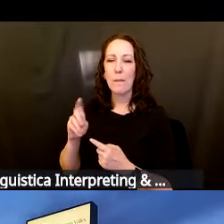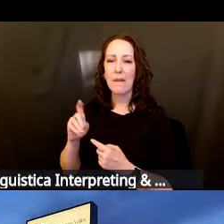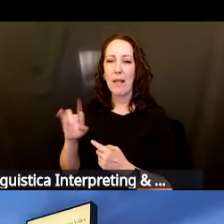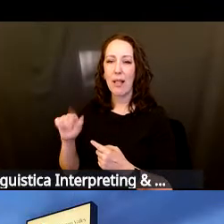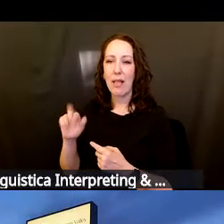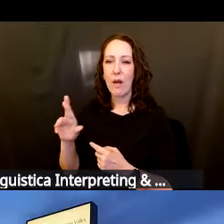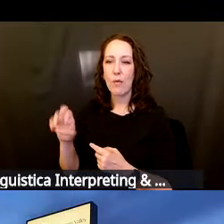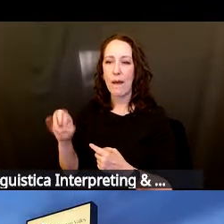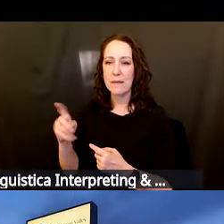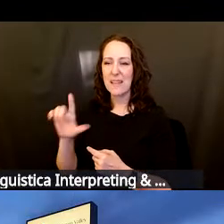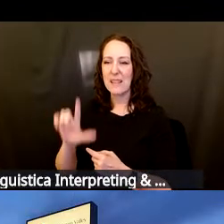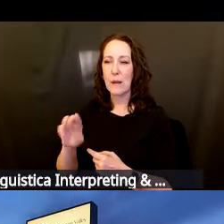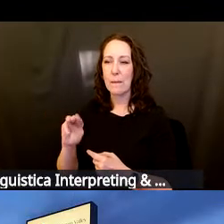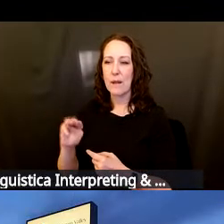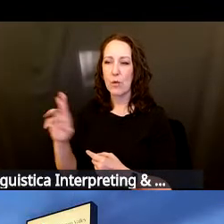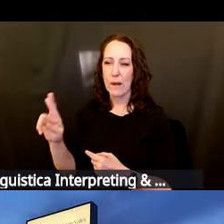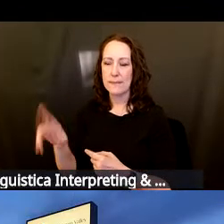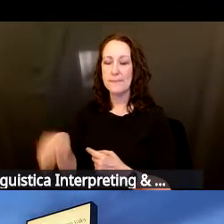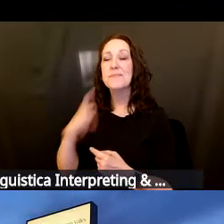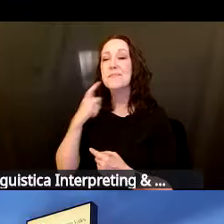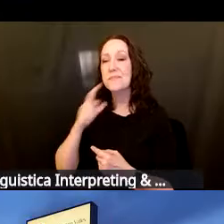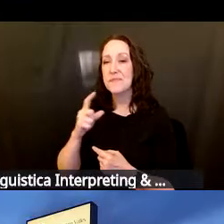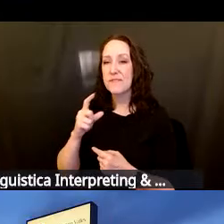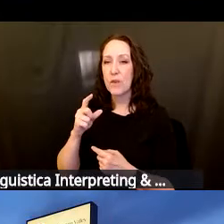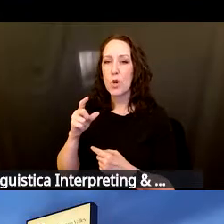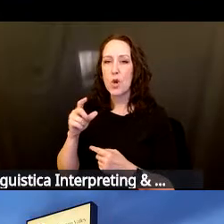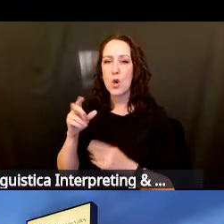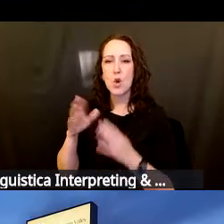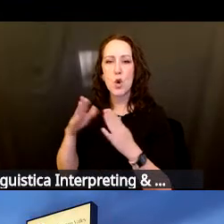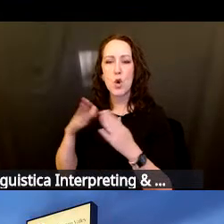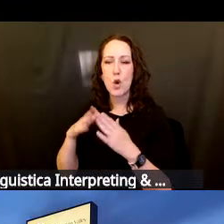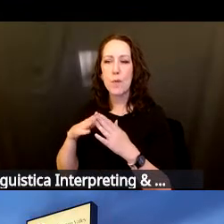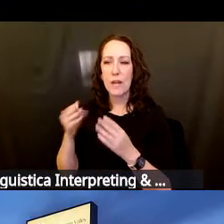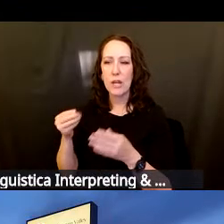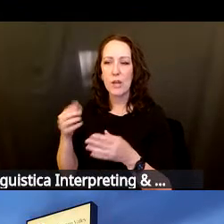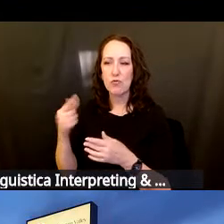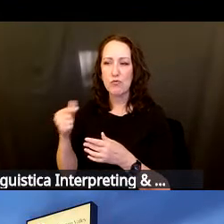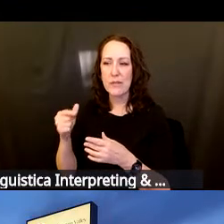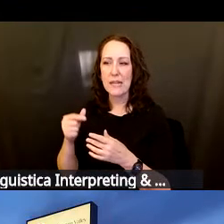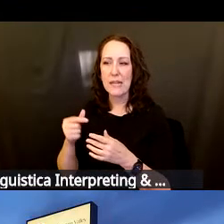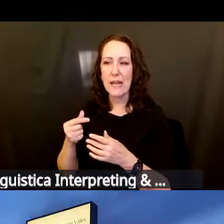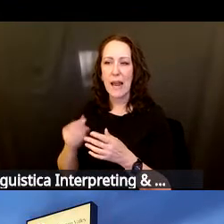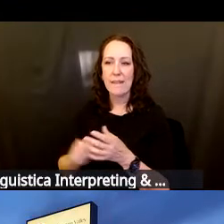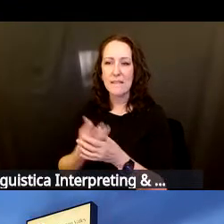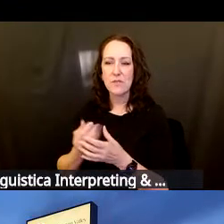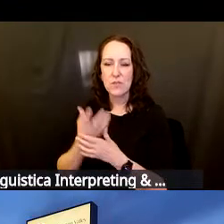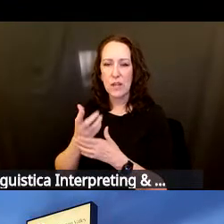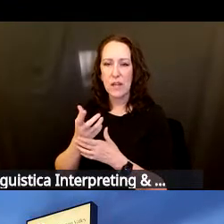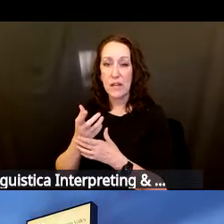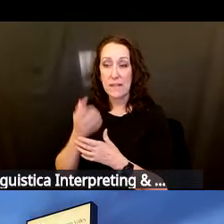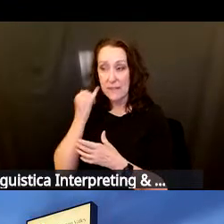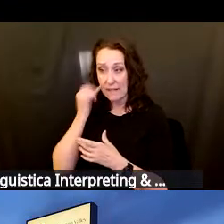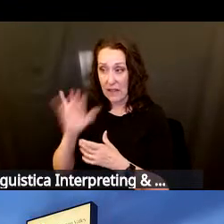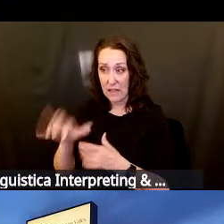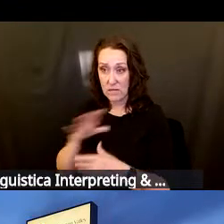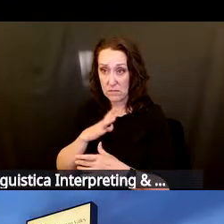to give us a whole update on urban greening and vegetative barriers right after this, if that sounds good.